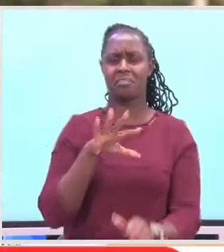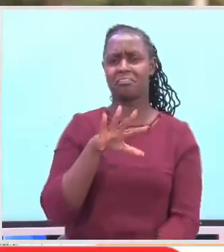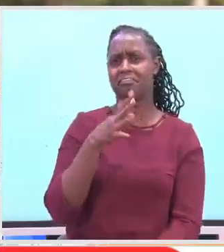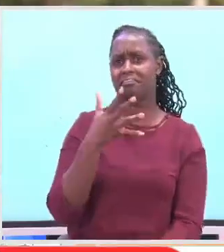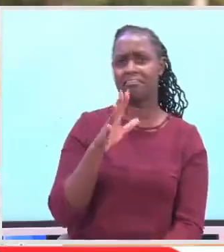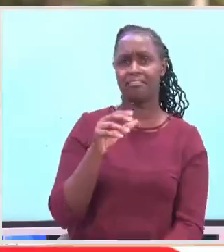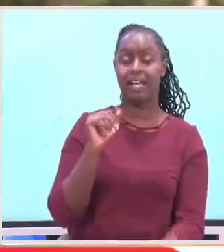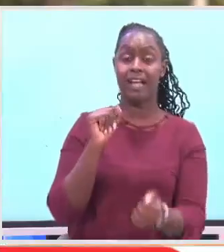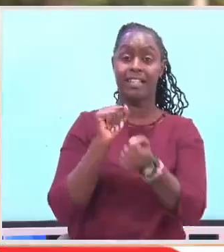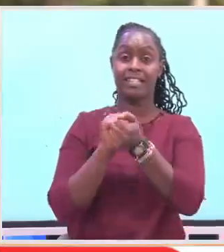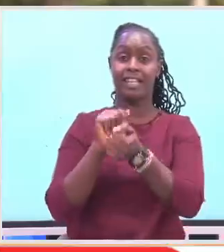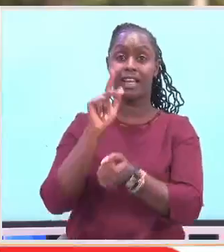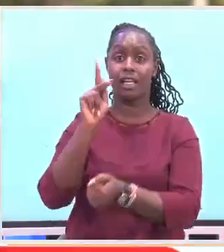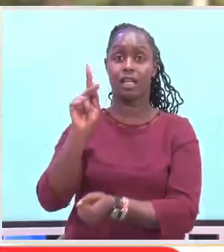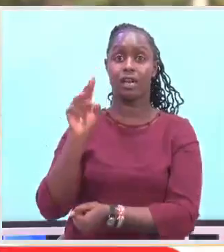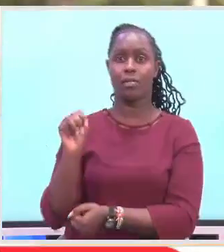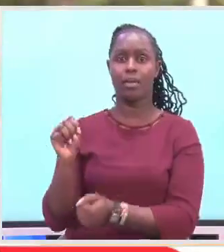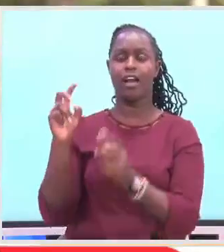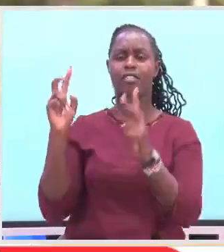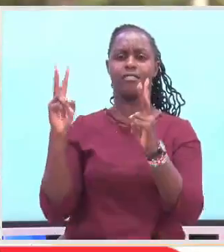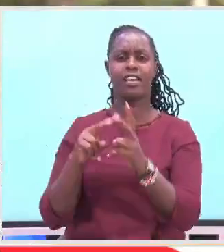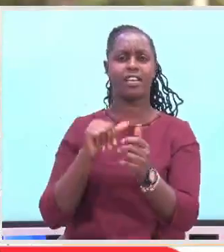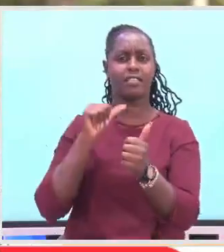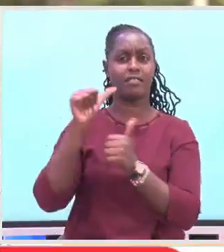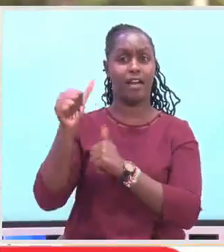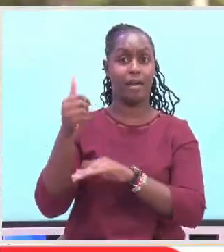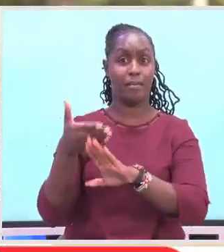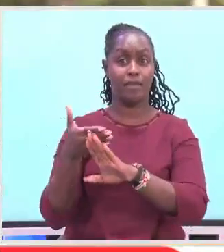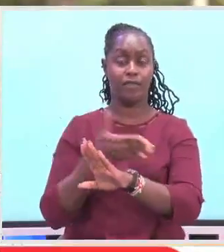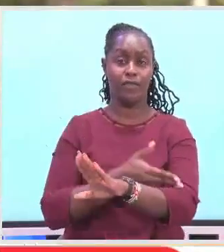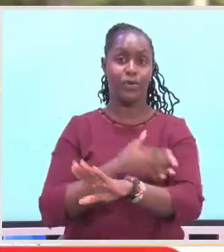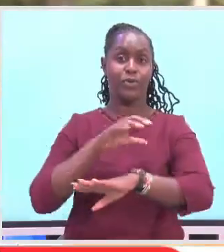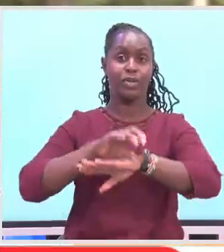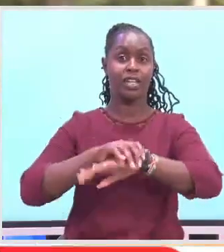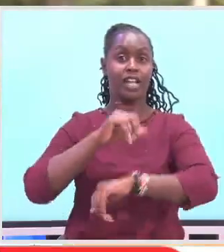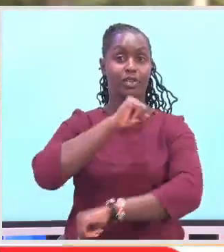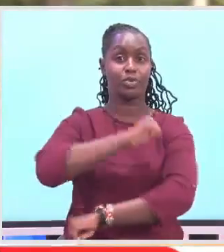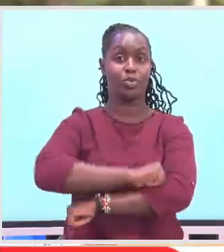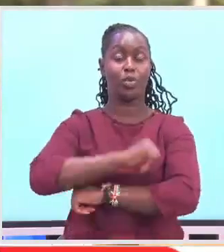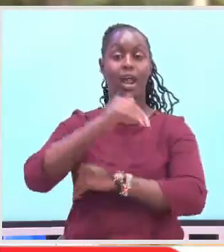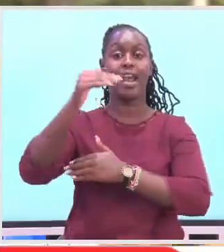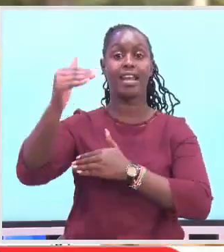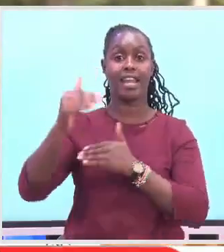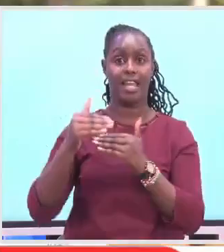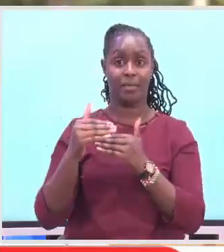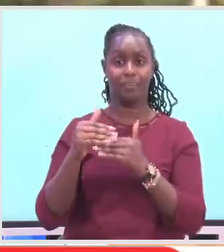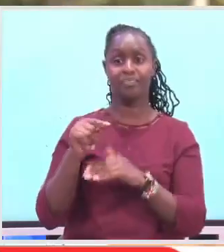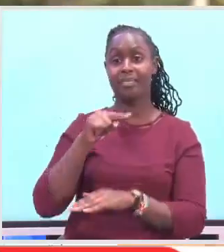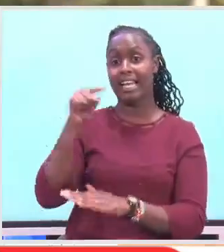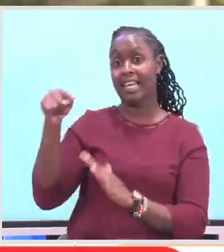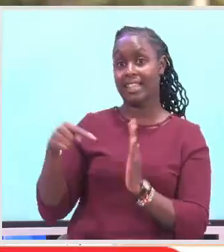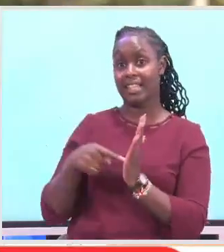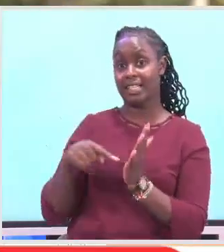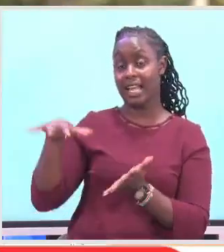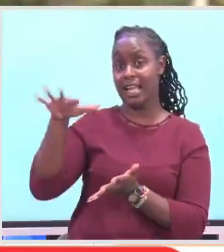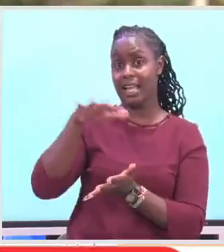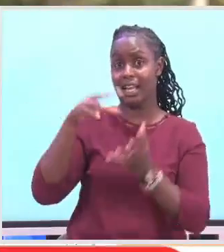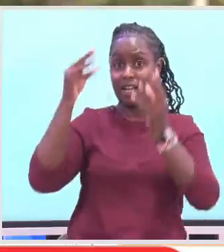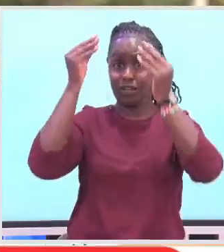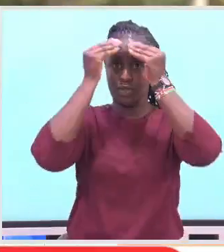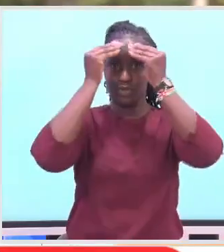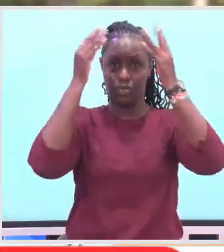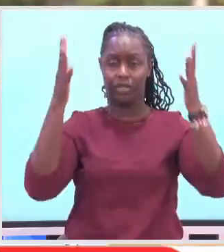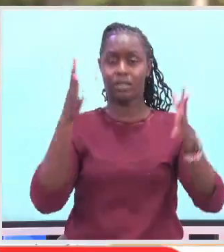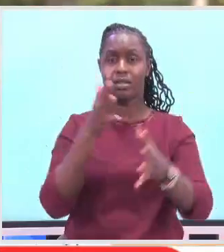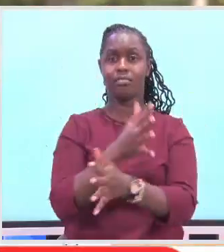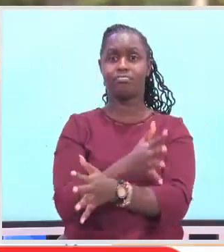10, mbali sana, ndio upate shule karibu. So, unaona kwa hii area, wanafunzi sasa wanakaa, mpaka